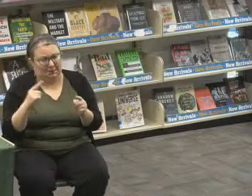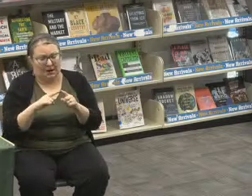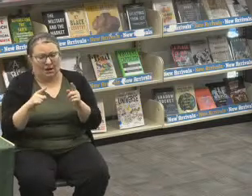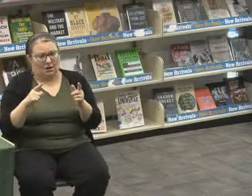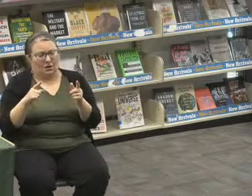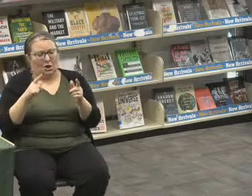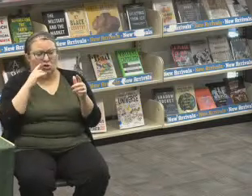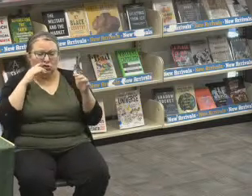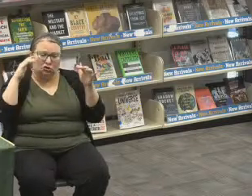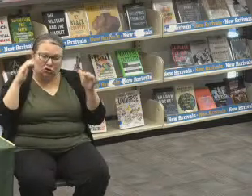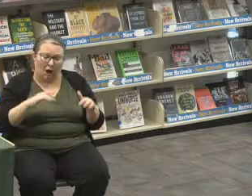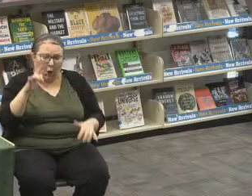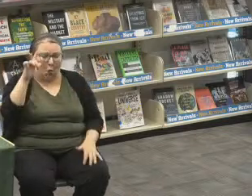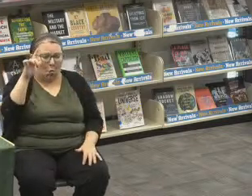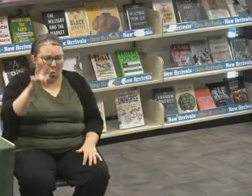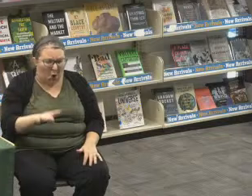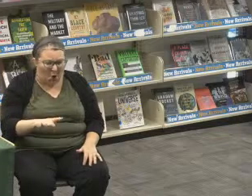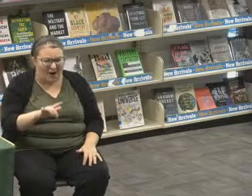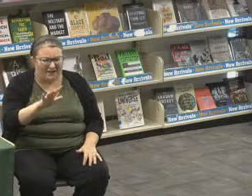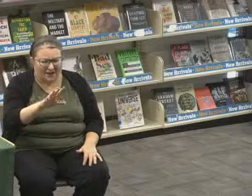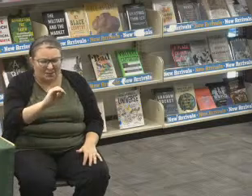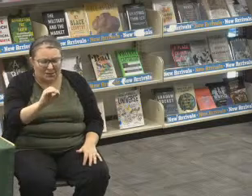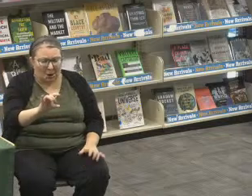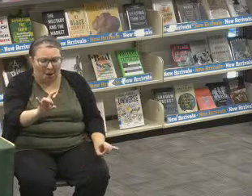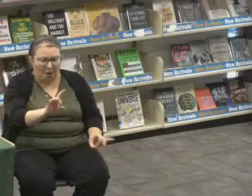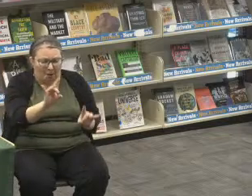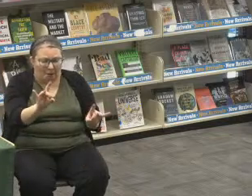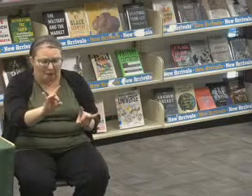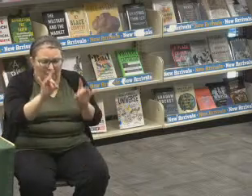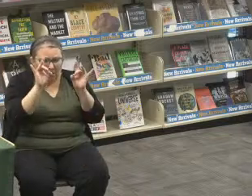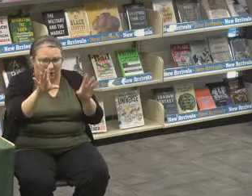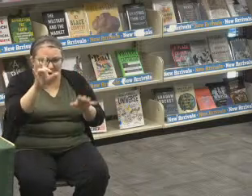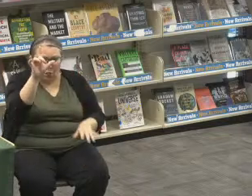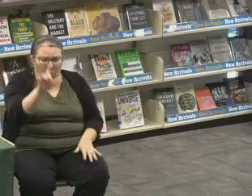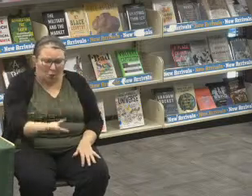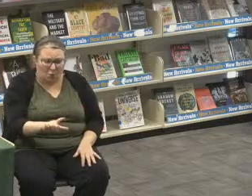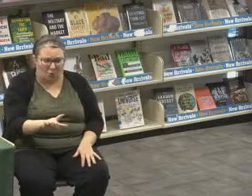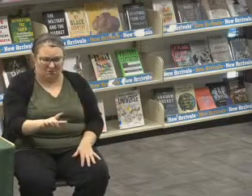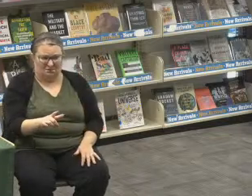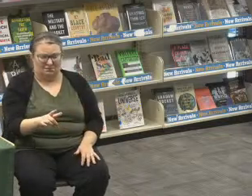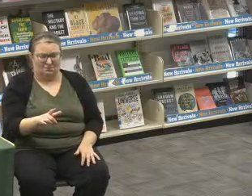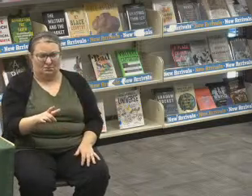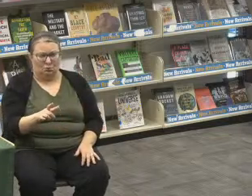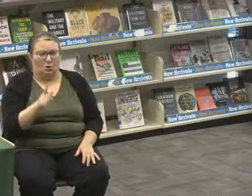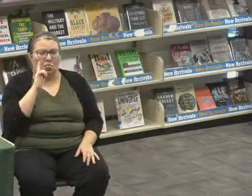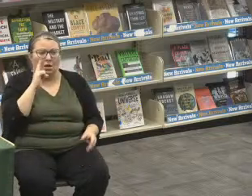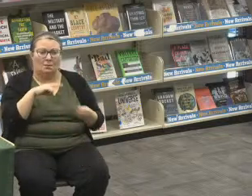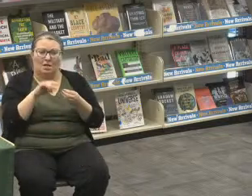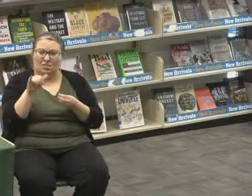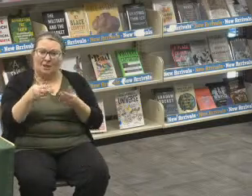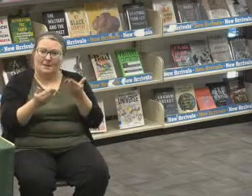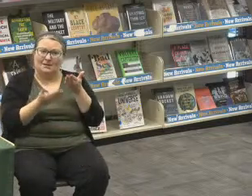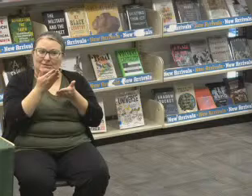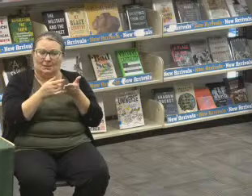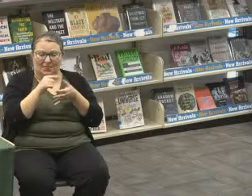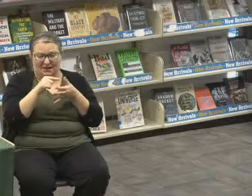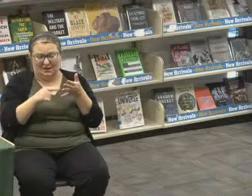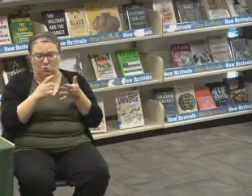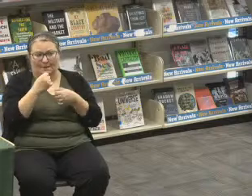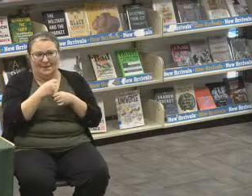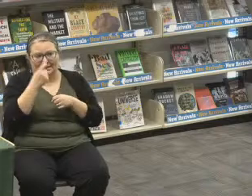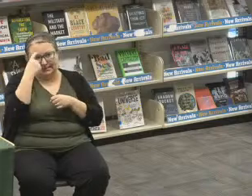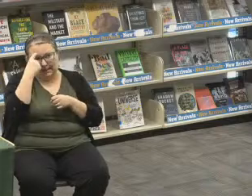that is shockingly low. That is catastrophically low, right? And when we think about it, maybe some of the things that'll make